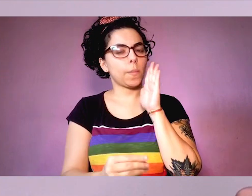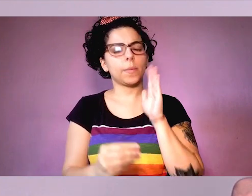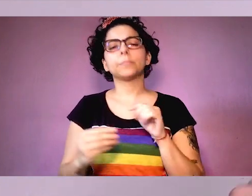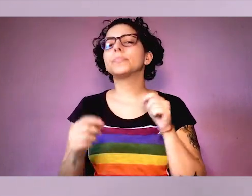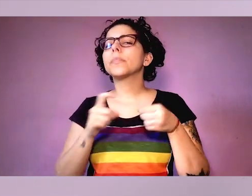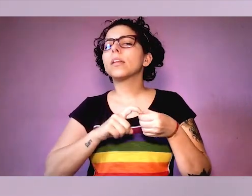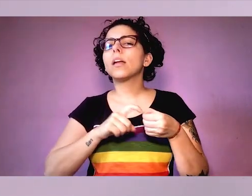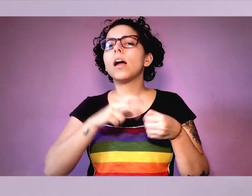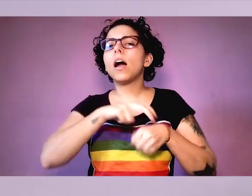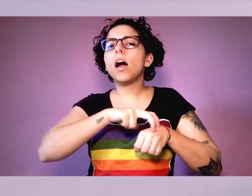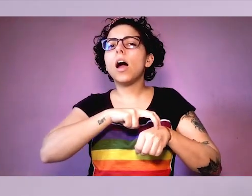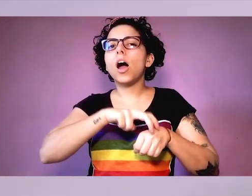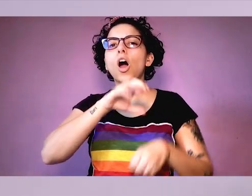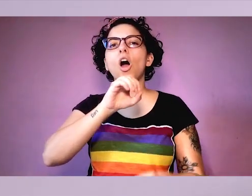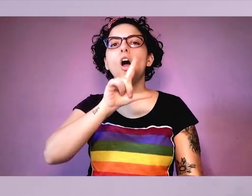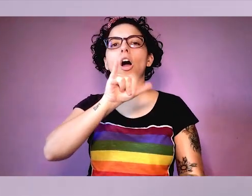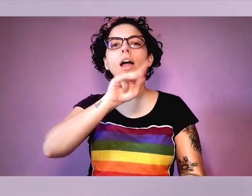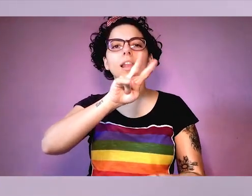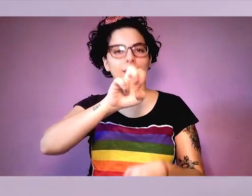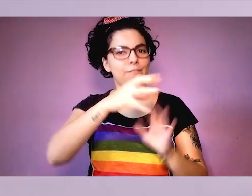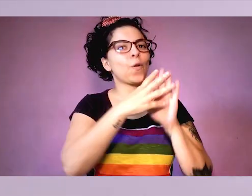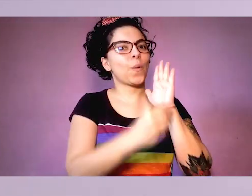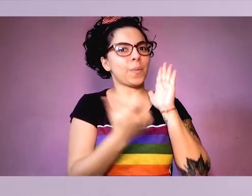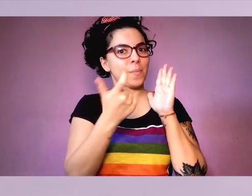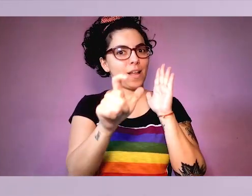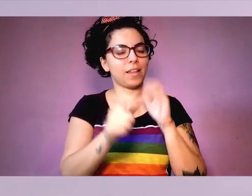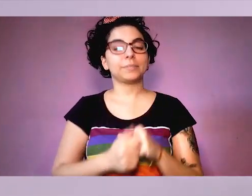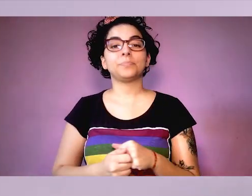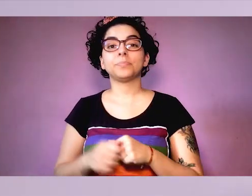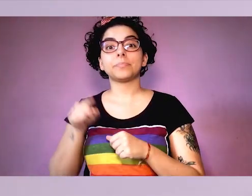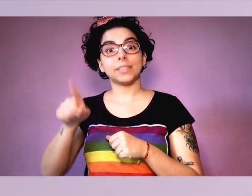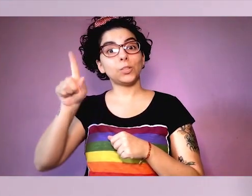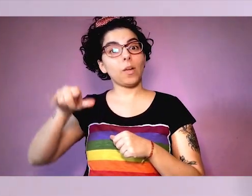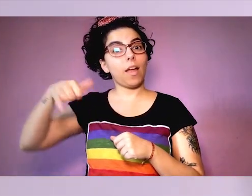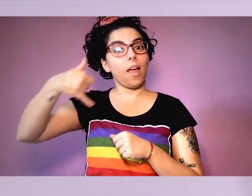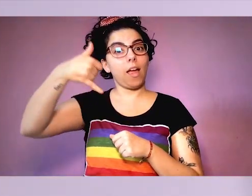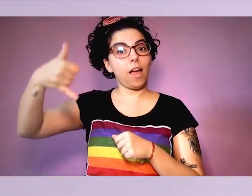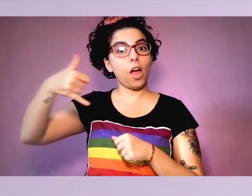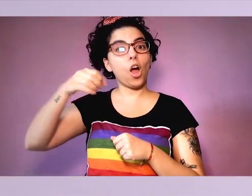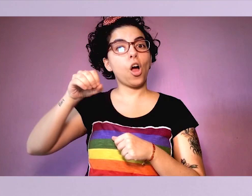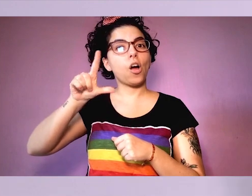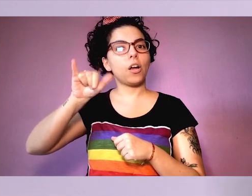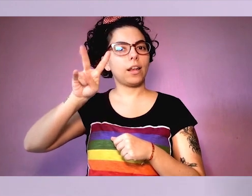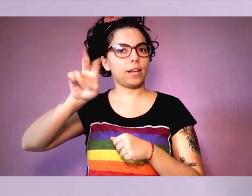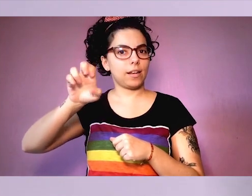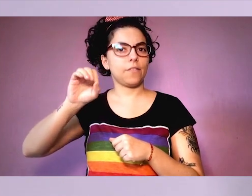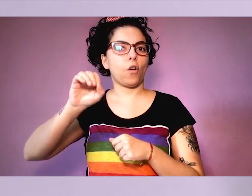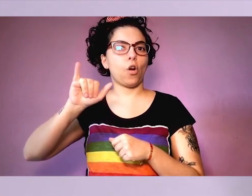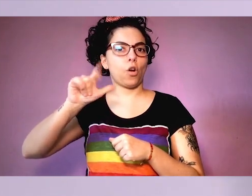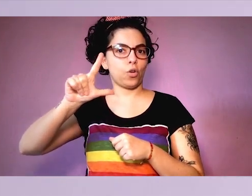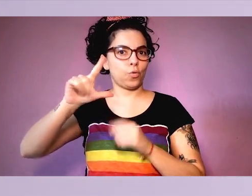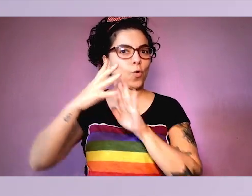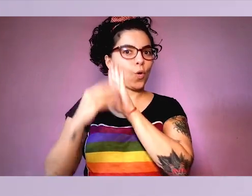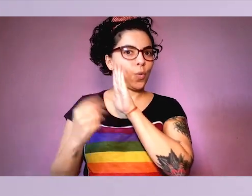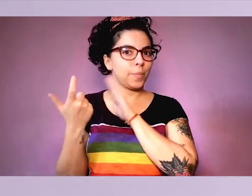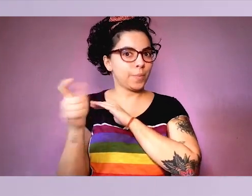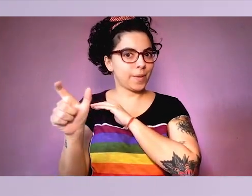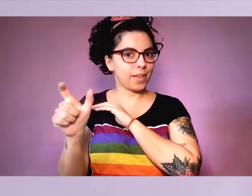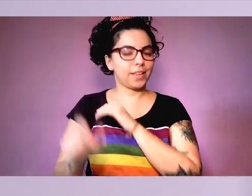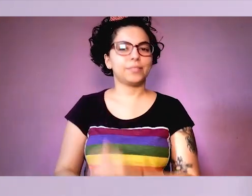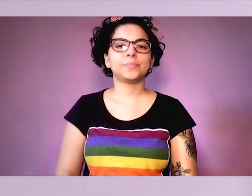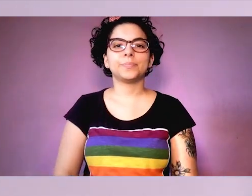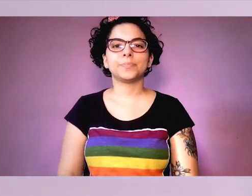is an olive. Repeat. Olive. This is olive oil.